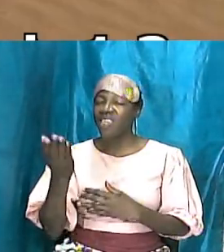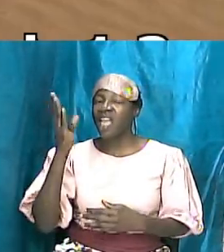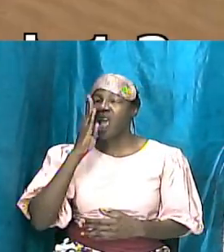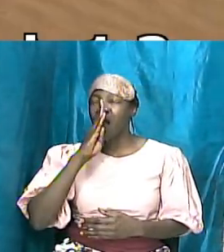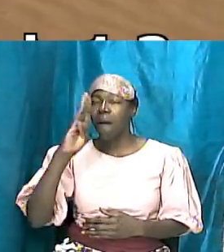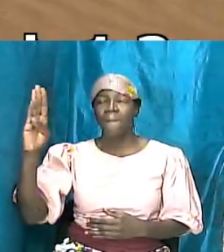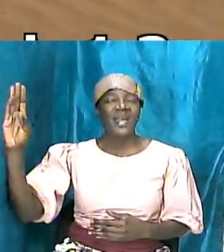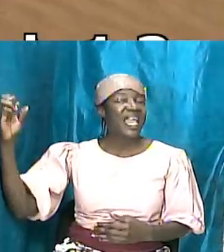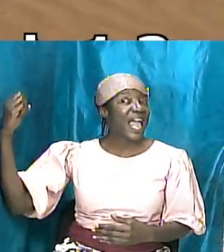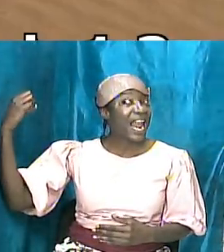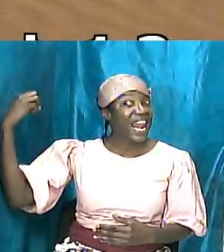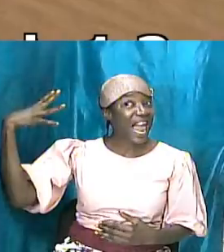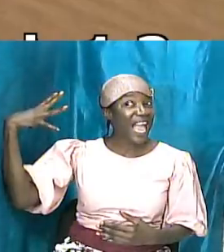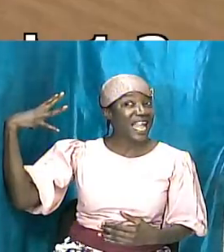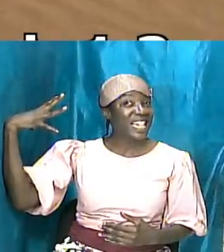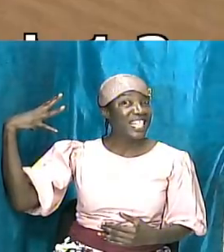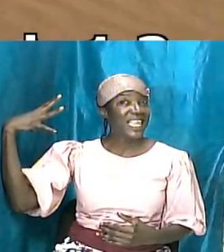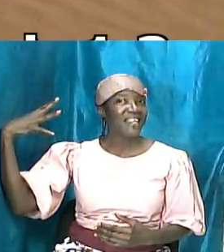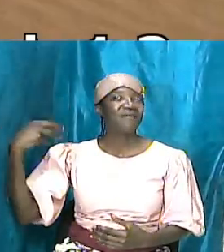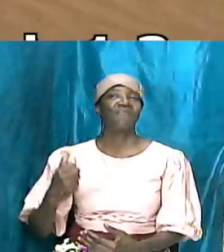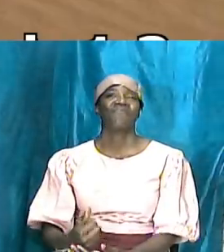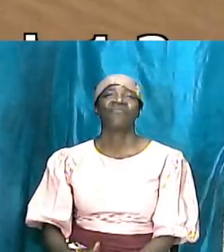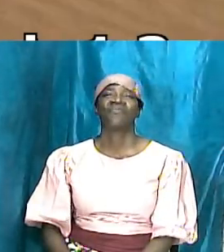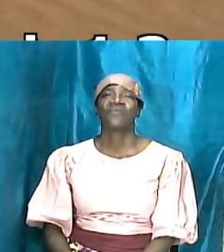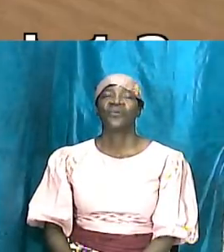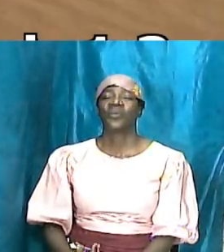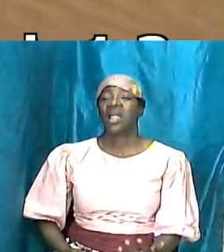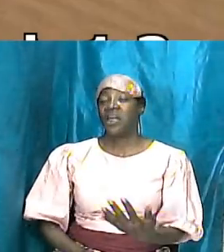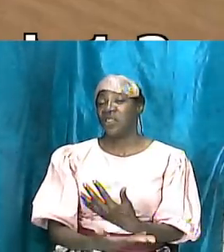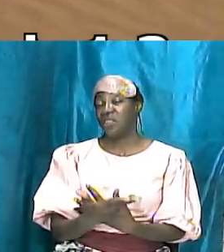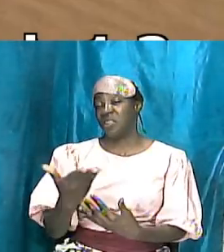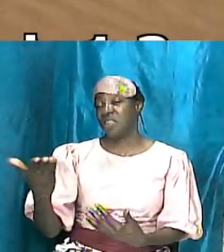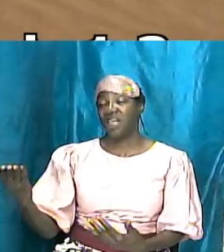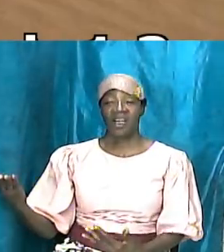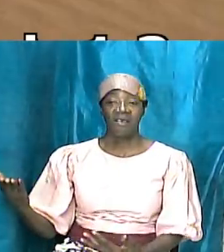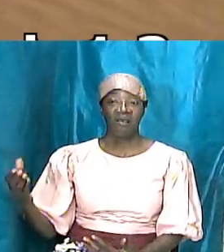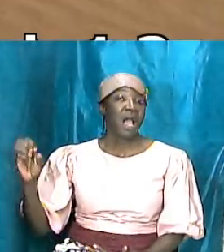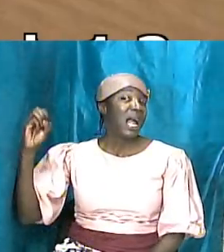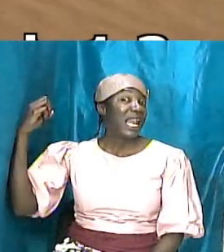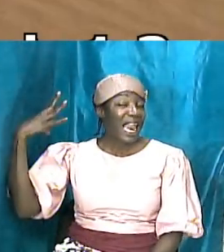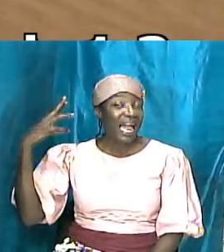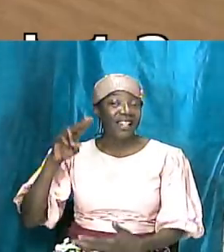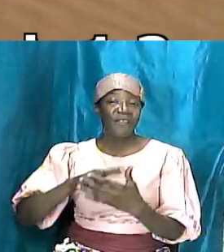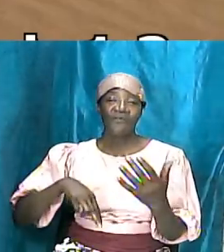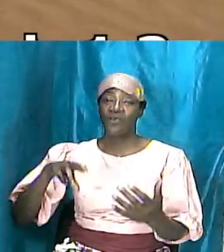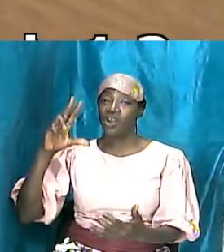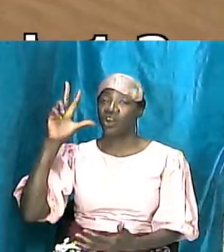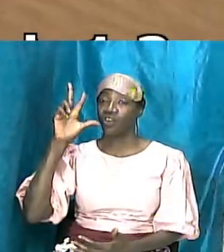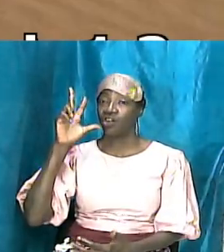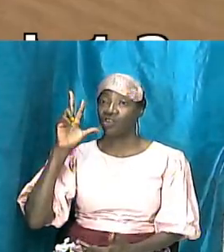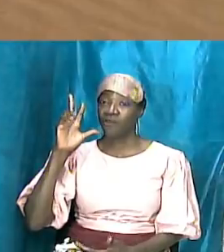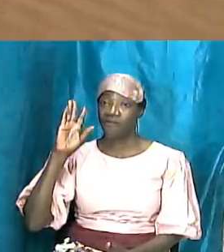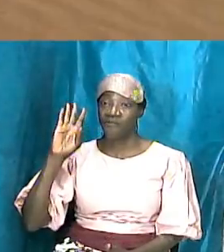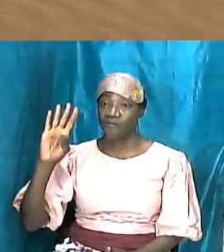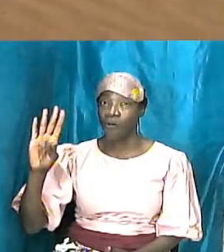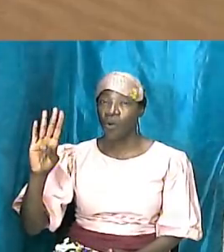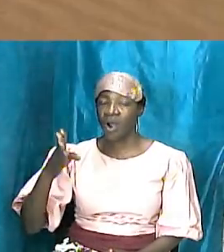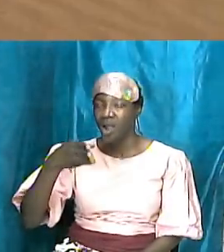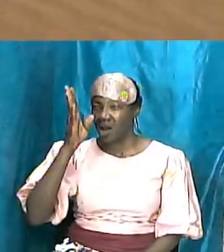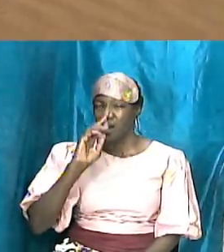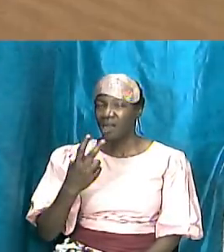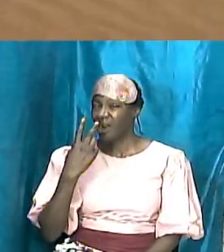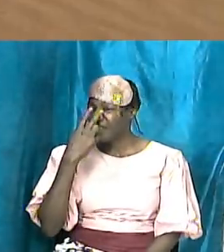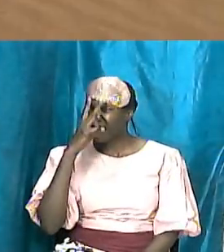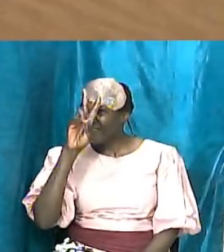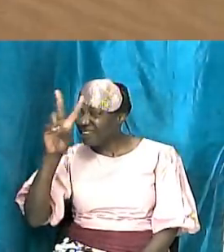be light. And there was light. And in verse 4, God saw the light. And God saw